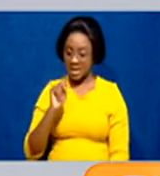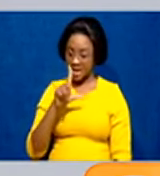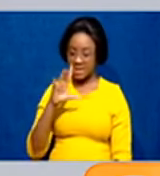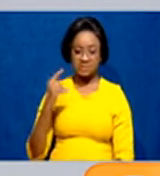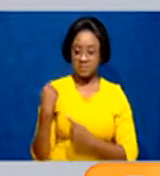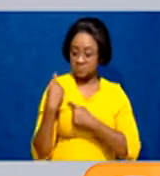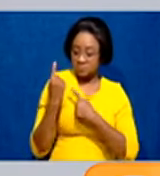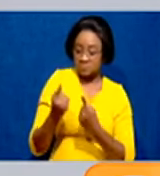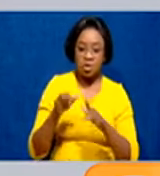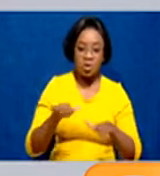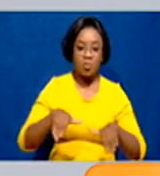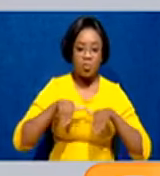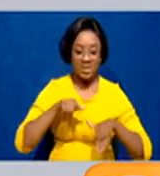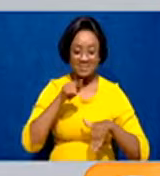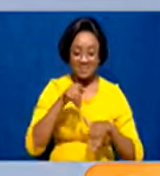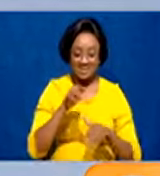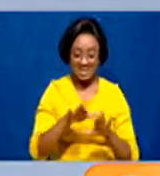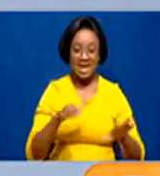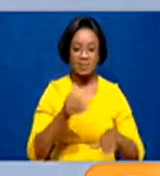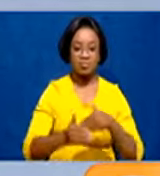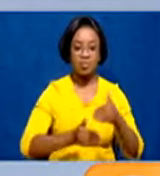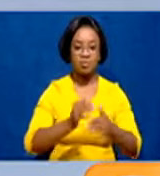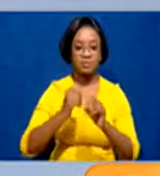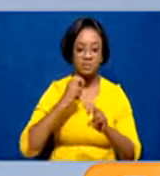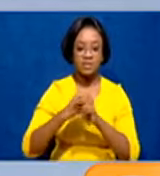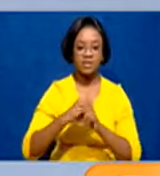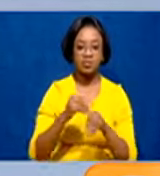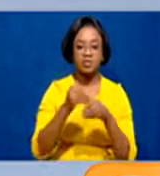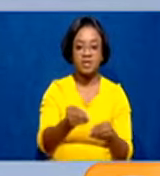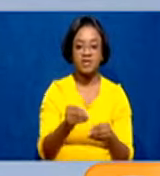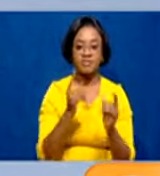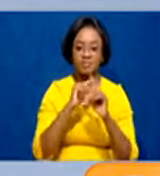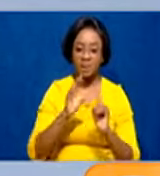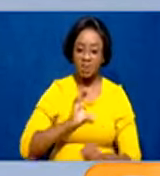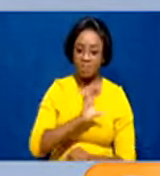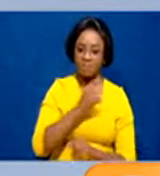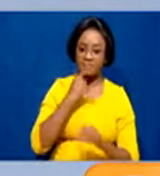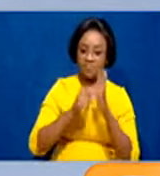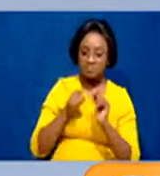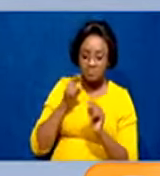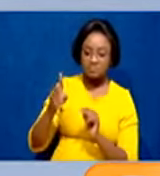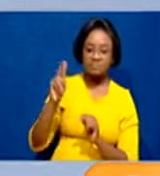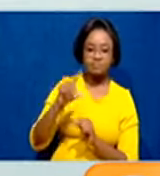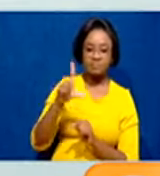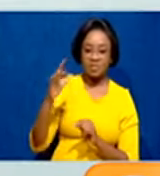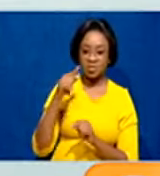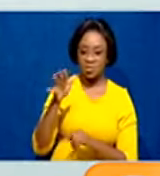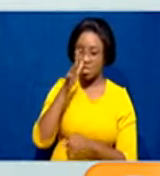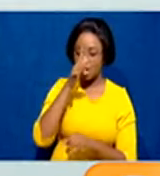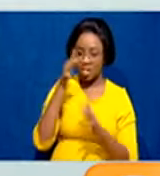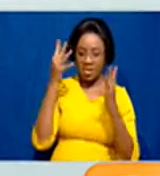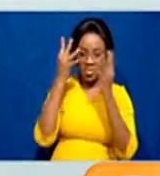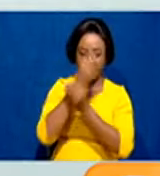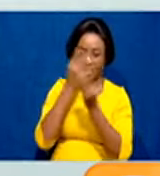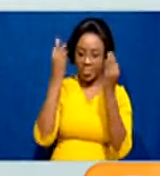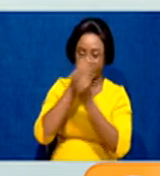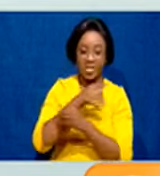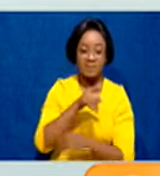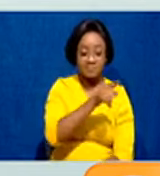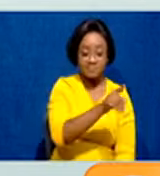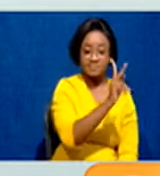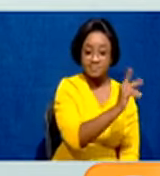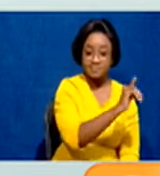for a go-ahead to process the land. The committee accused the Lands Commission of malice. The KICC building